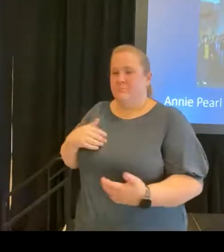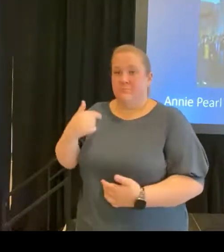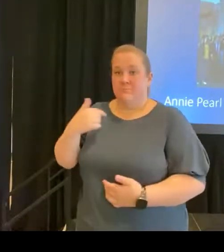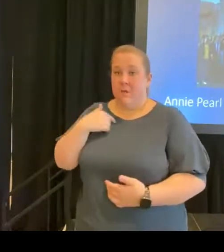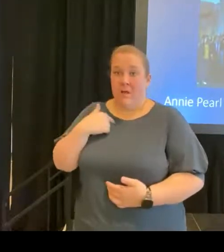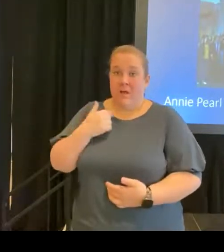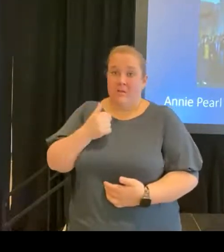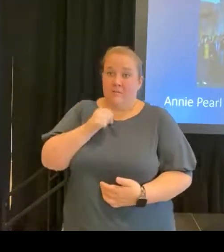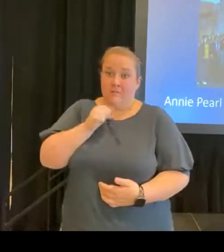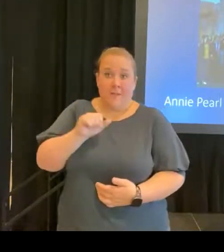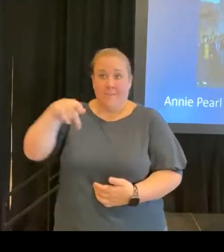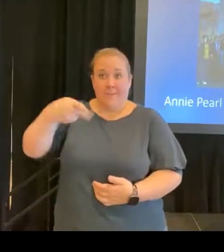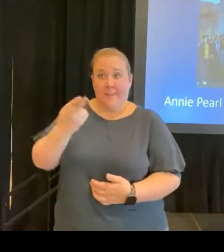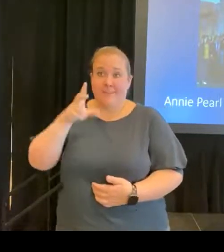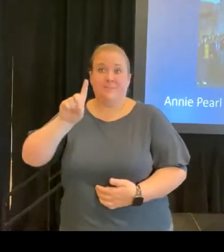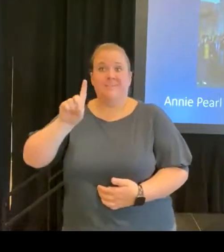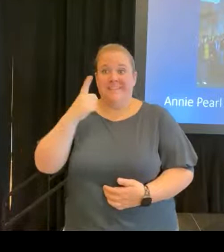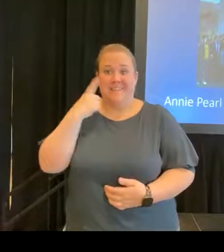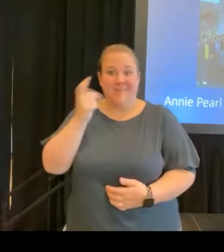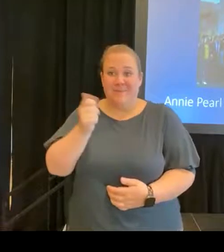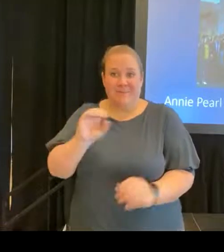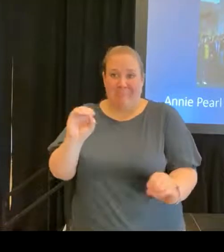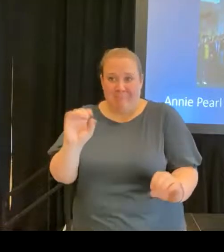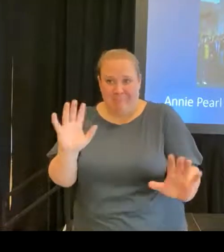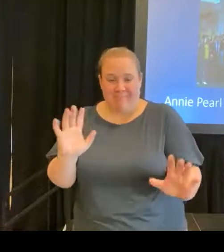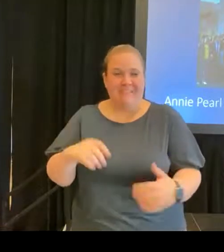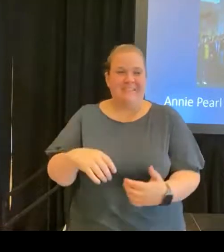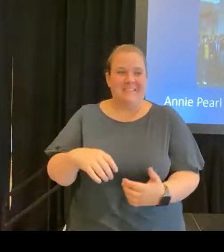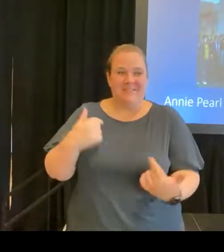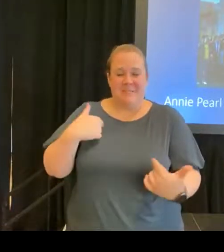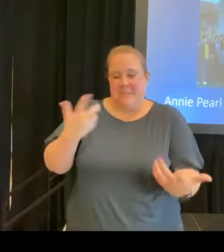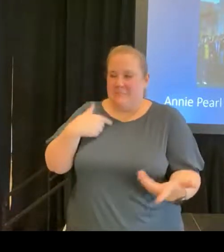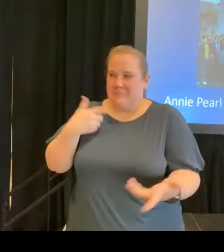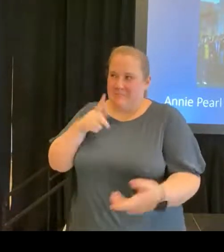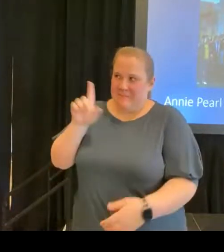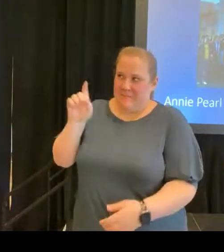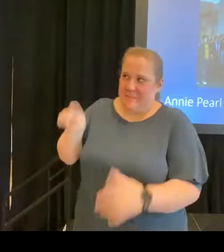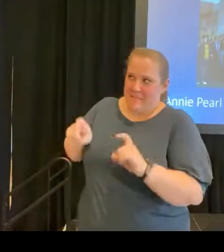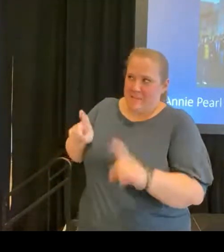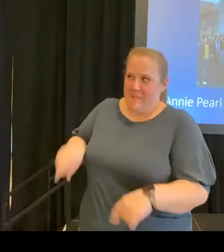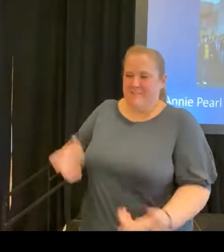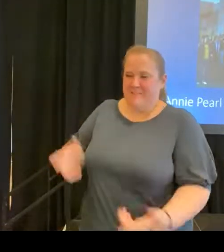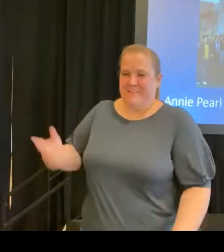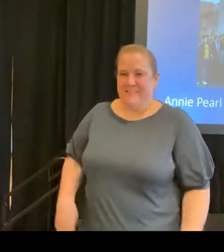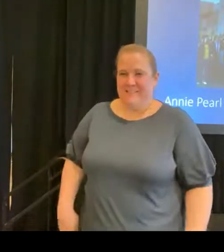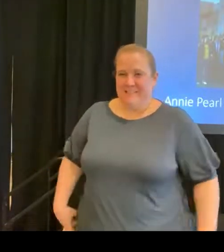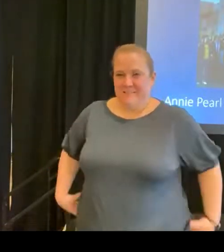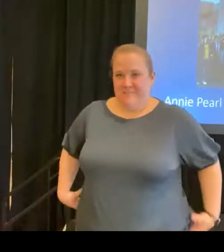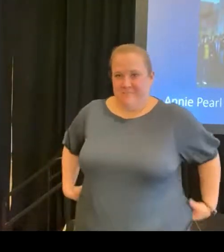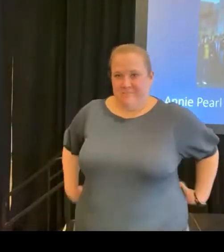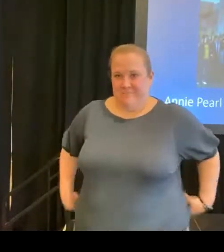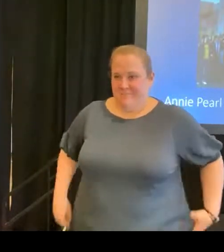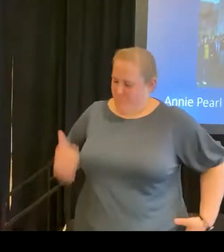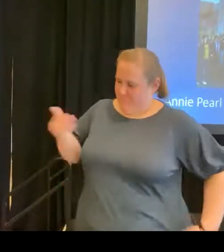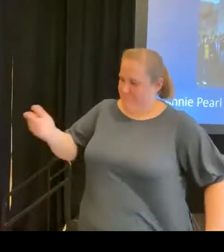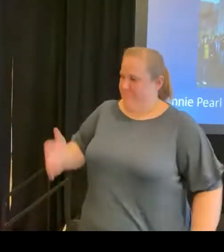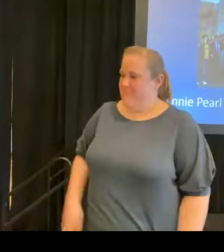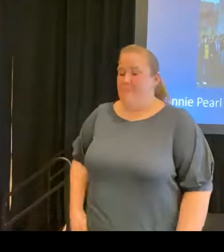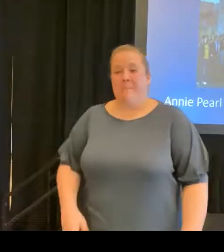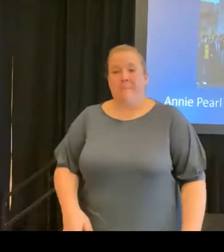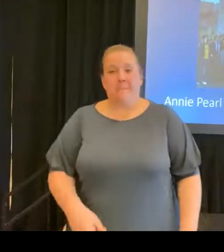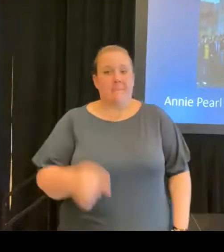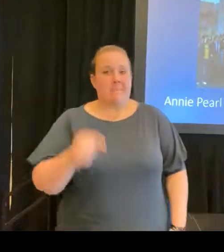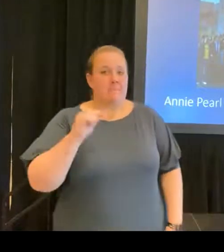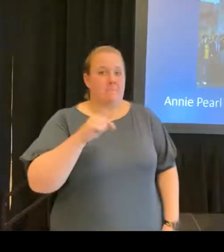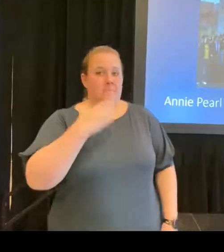I'm not a PhD in nothing. I'm just, ask questions, everything. So this is